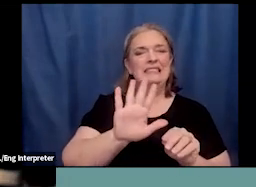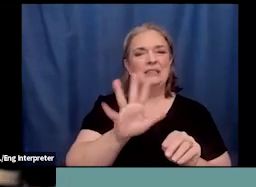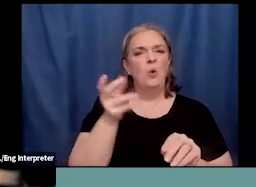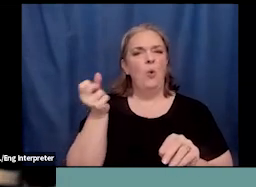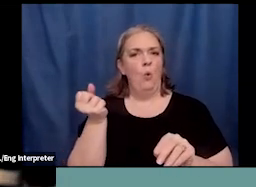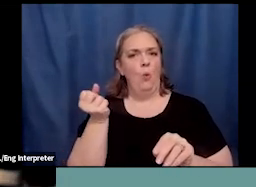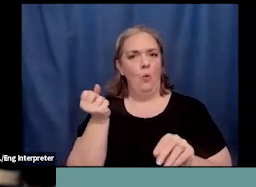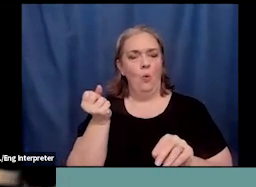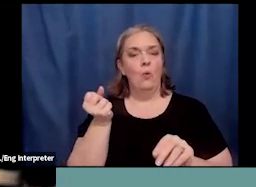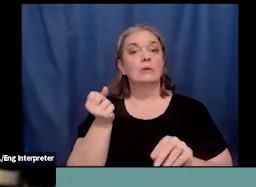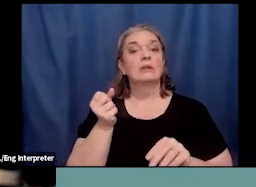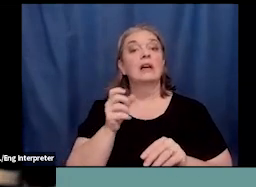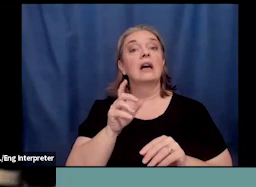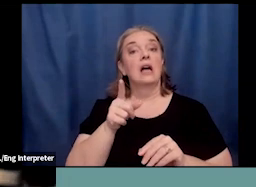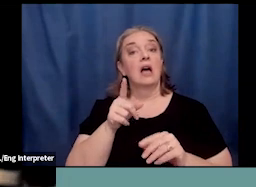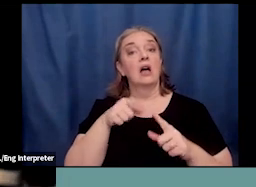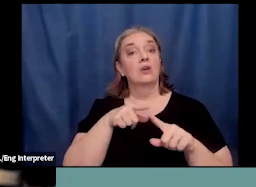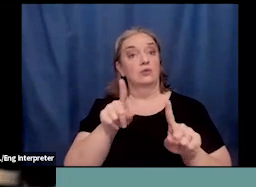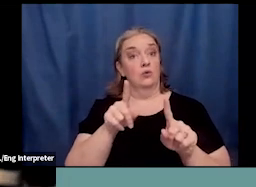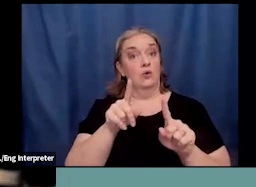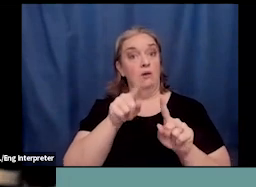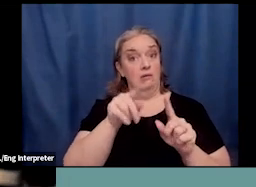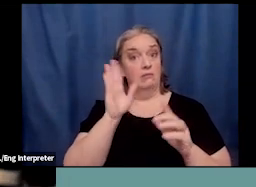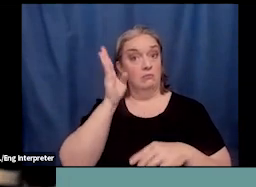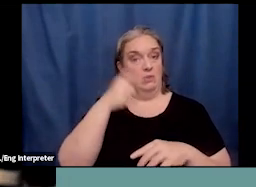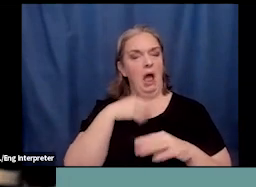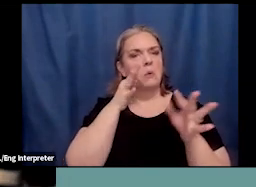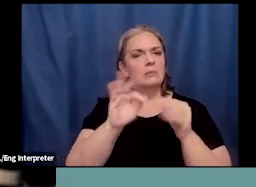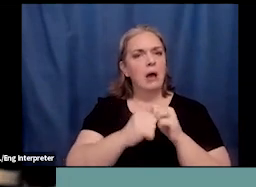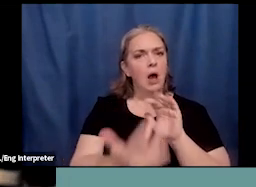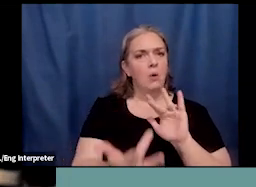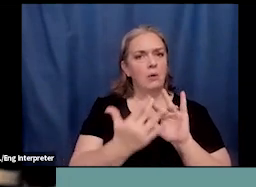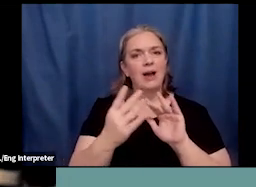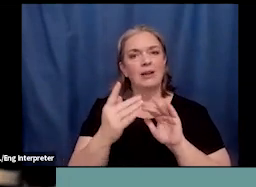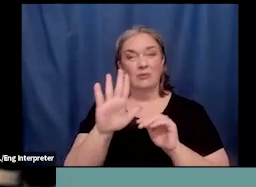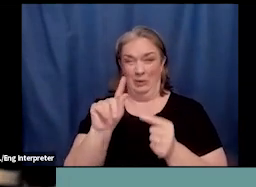me throughout this presentation and we can talk in more depth at a later time.